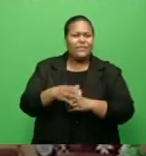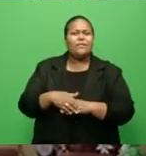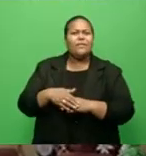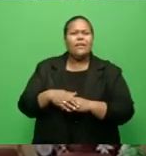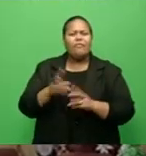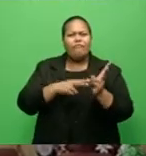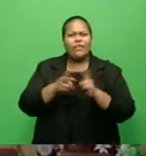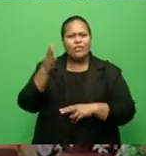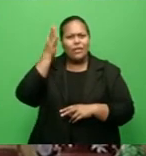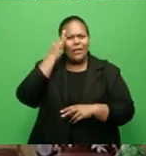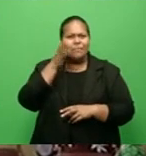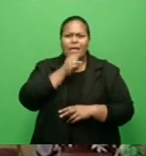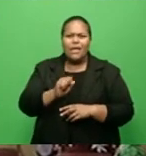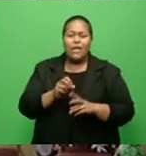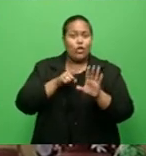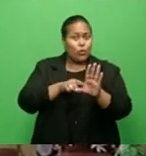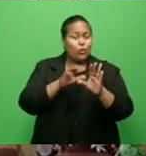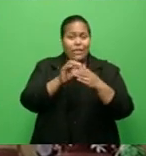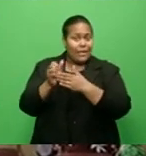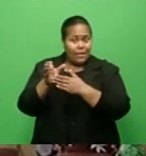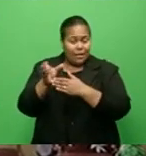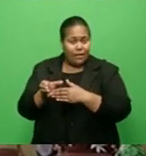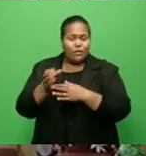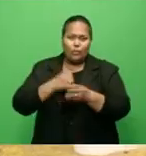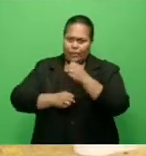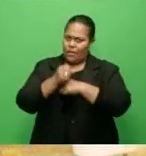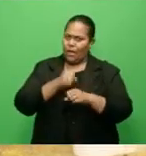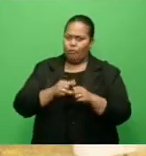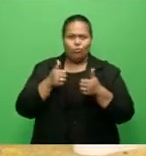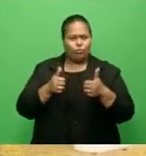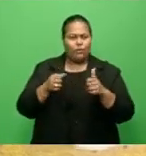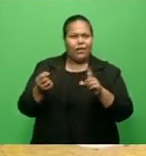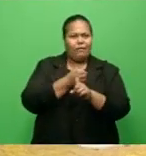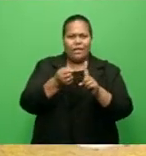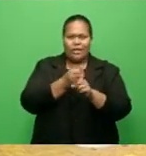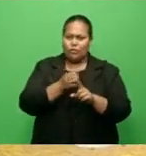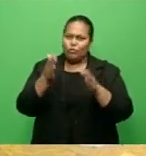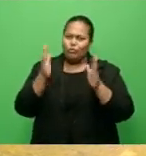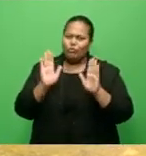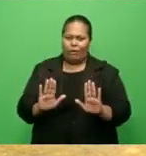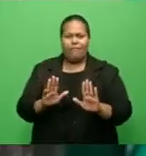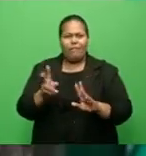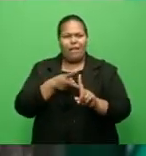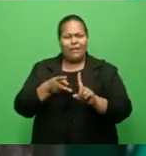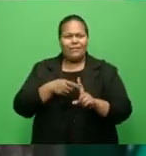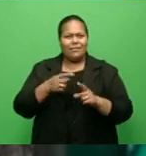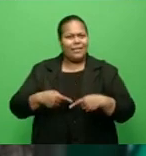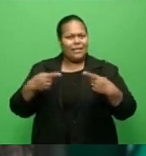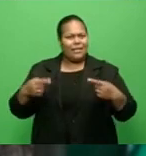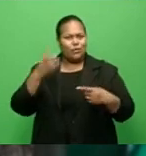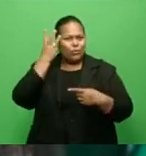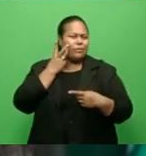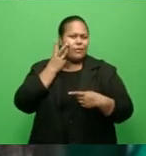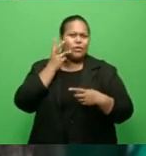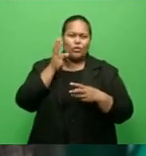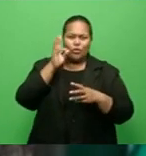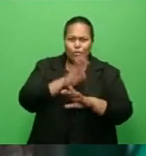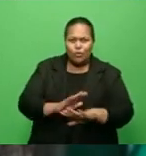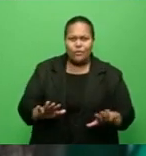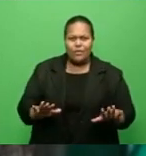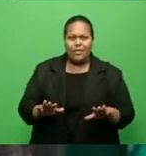but became highly prevalent during COVID-19. The FWCC is hopeful these retired